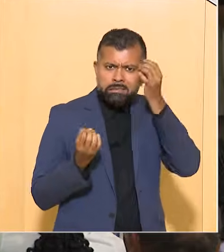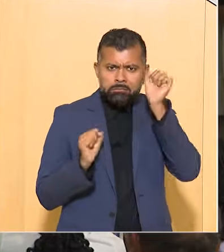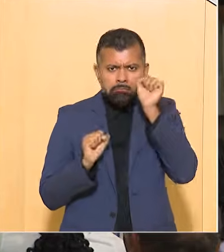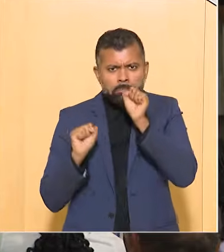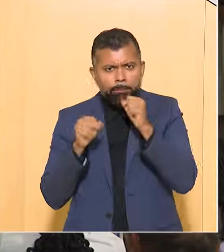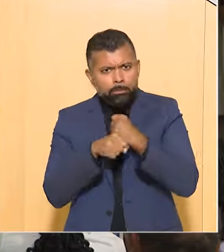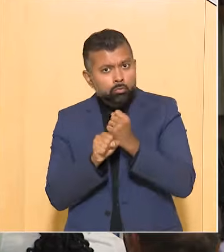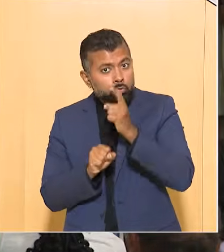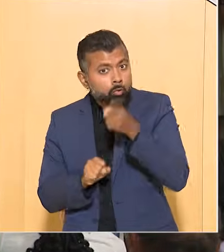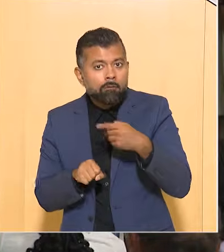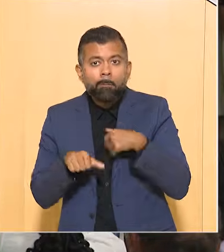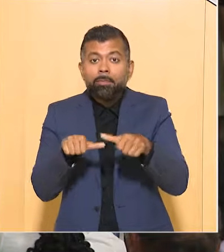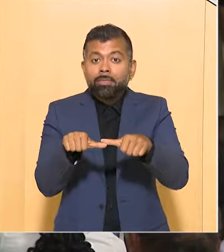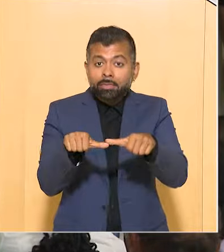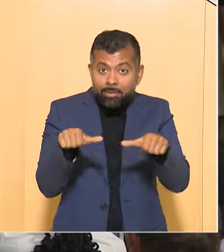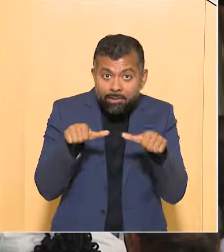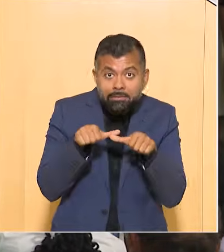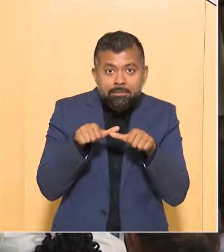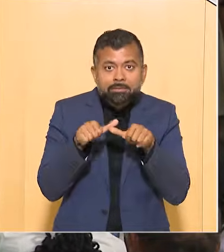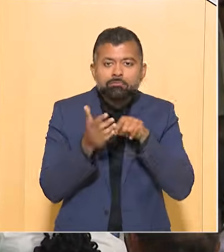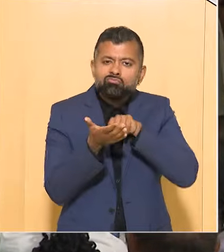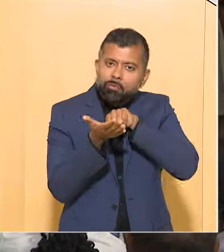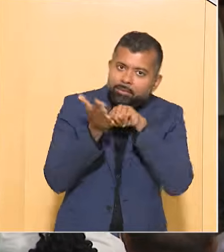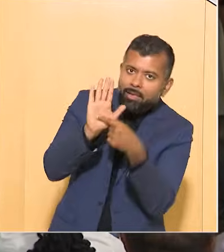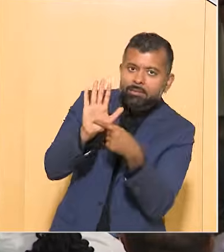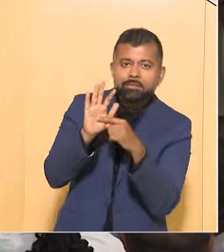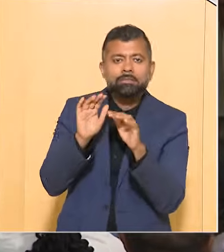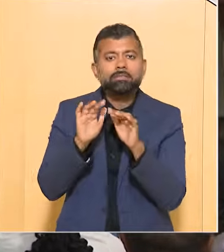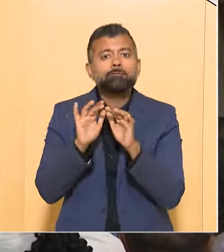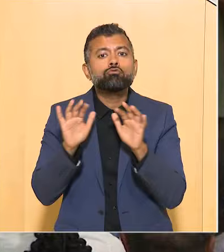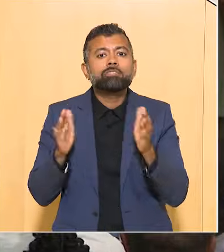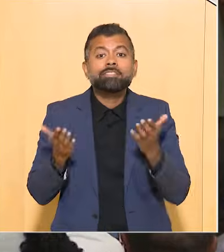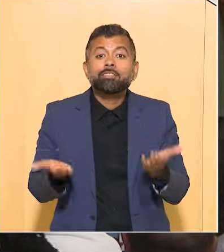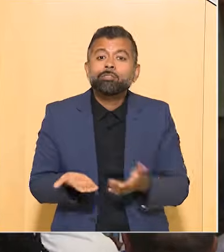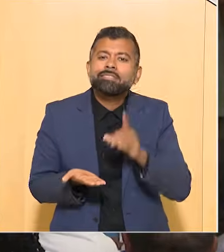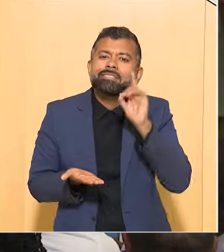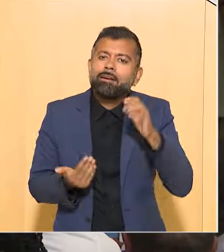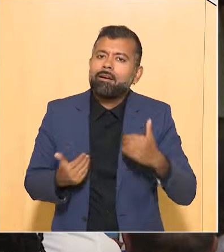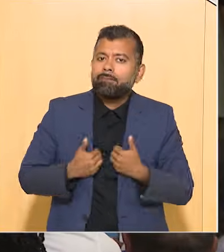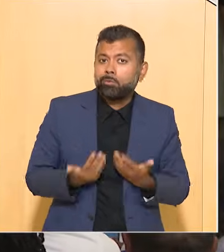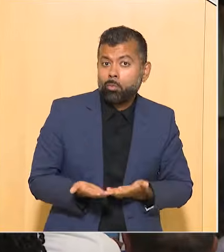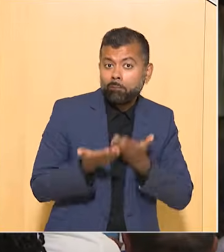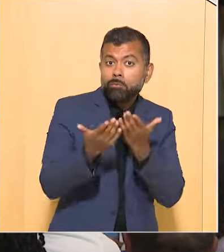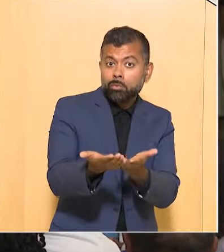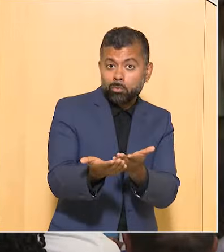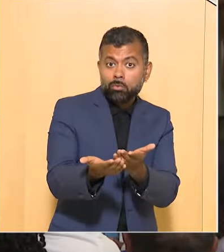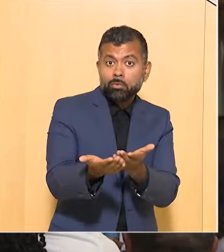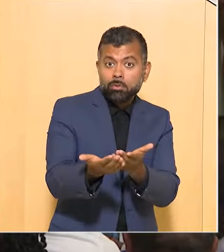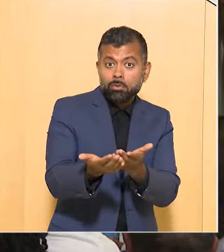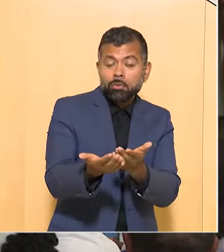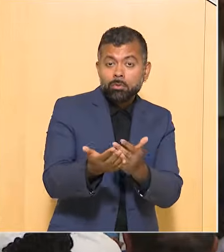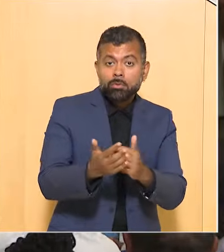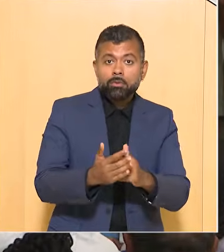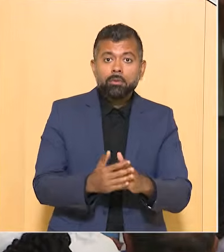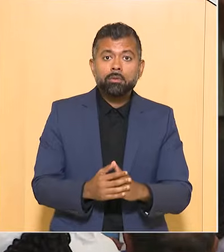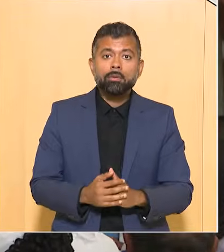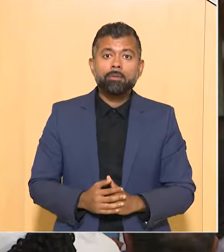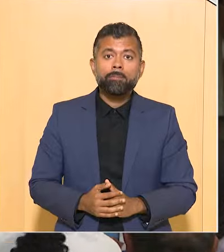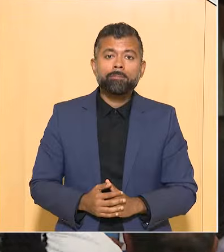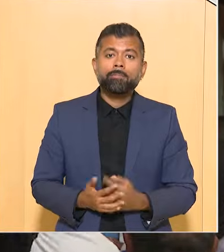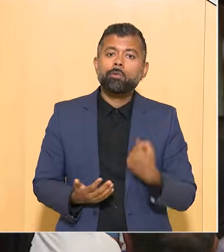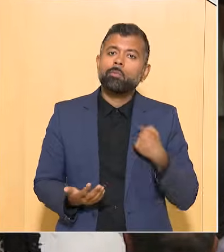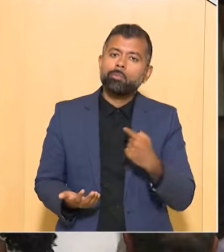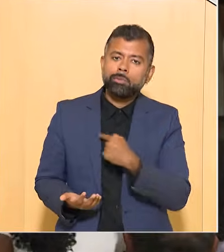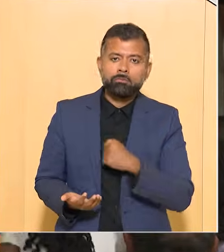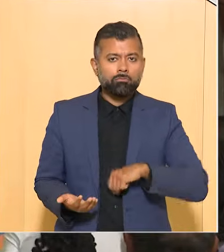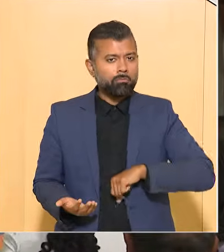Serve DC, led by Dominique Scott here, and the Department of Employment Services are proud to announce and collaborate with the Summer